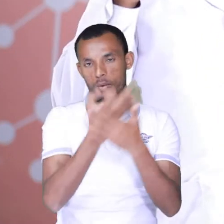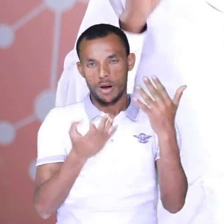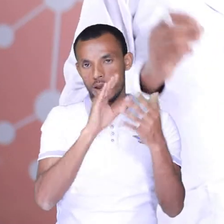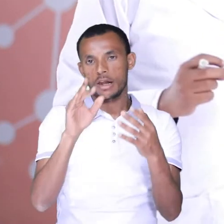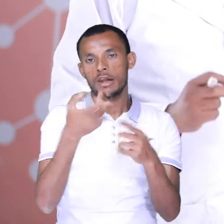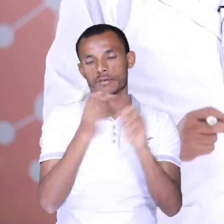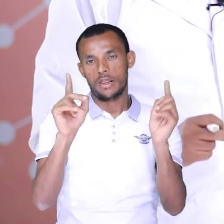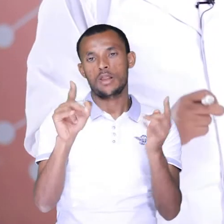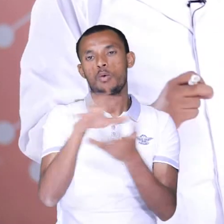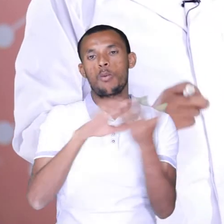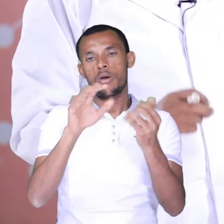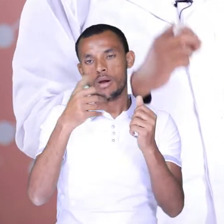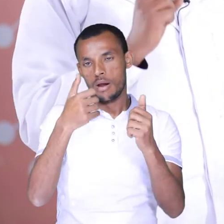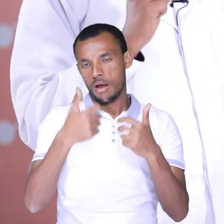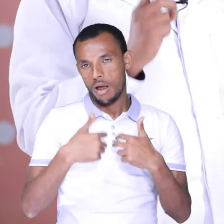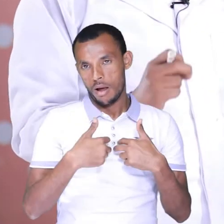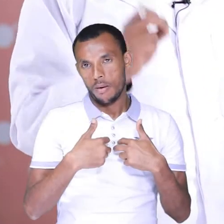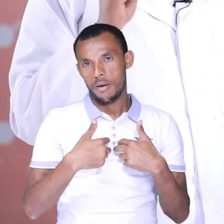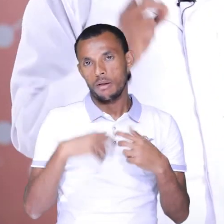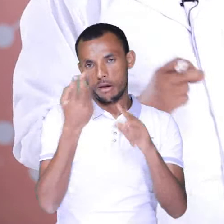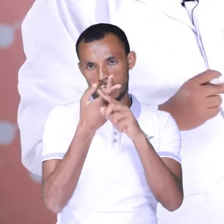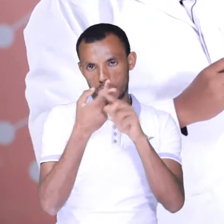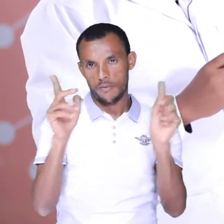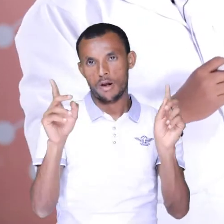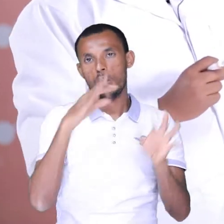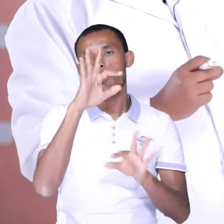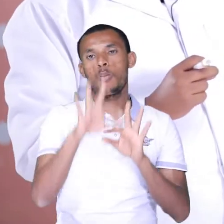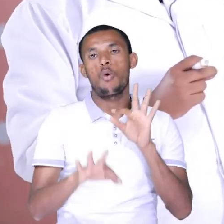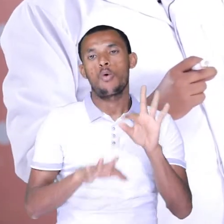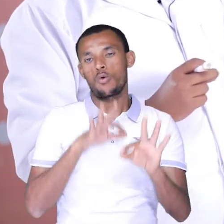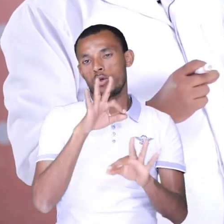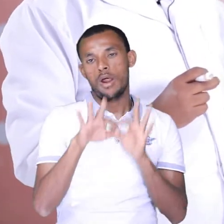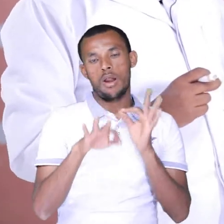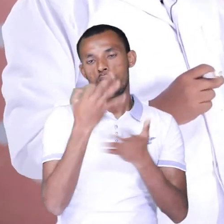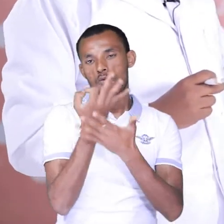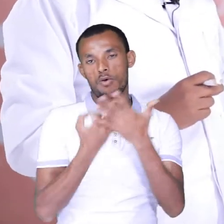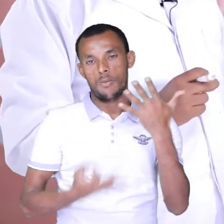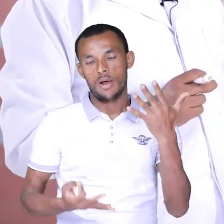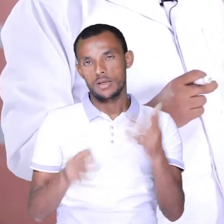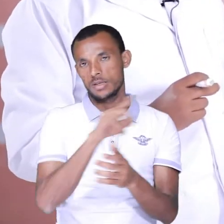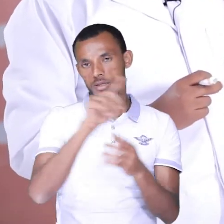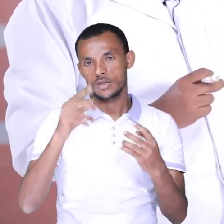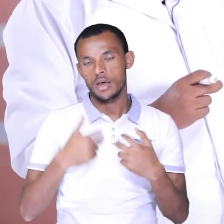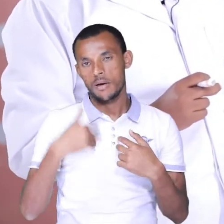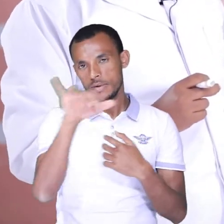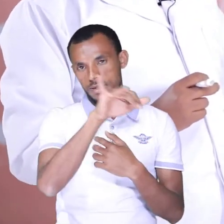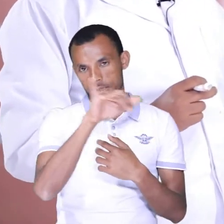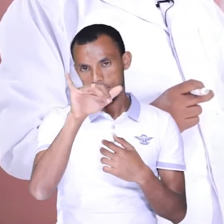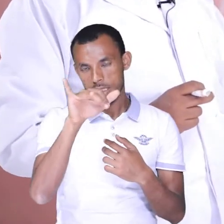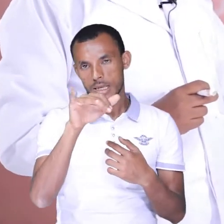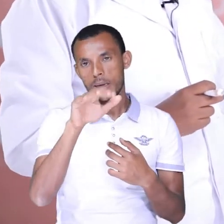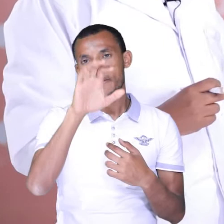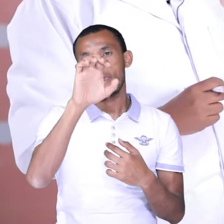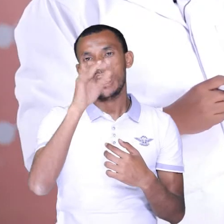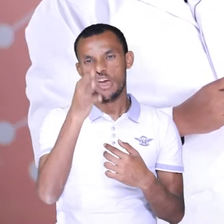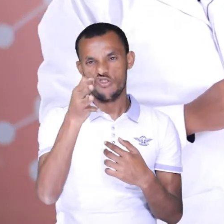compounds can have different molecular formula. They may have the same empirical